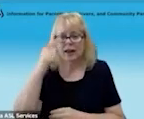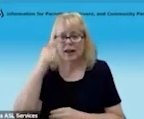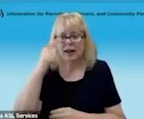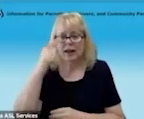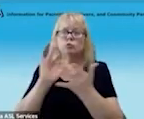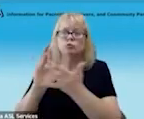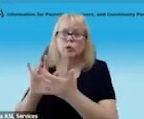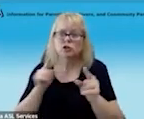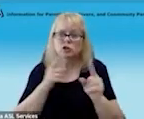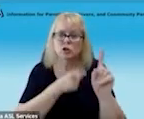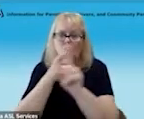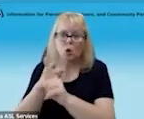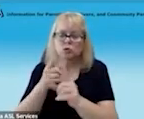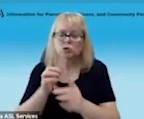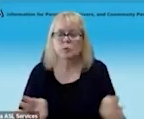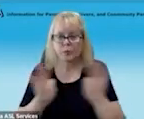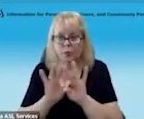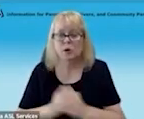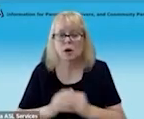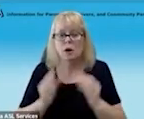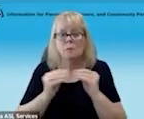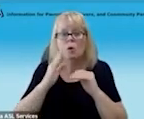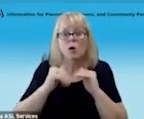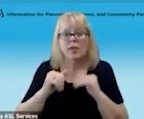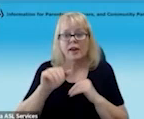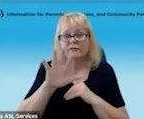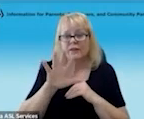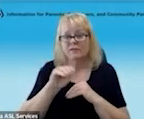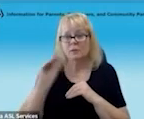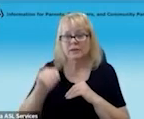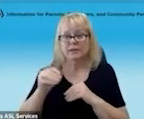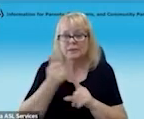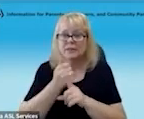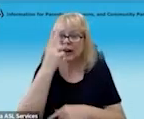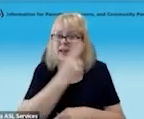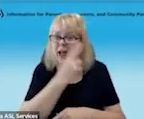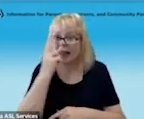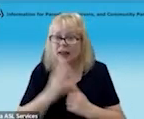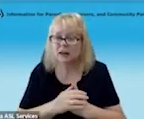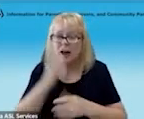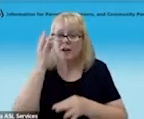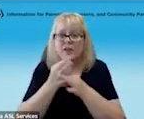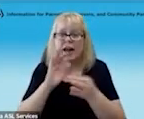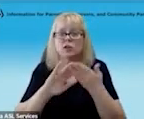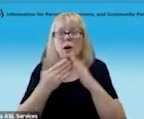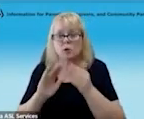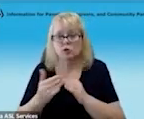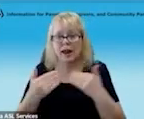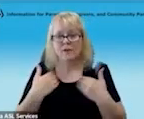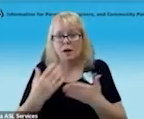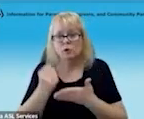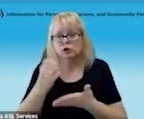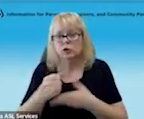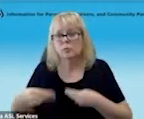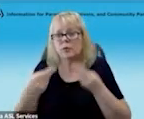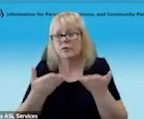that we would approach them with that respect and cultural. We will be sensitive to their needs. Faith-based outreach also is extremely